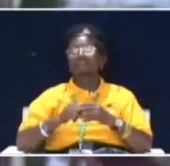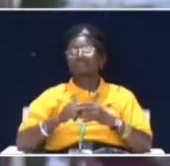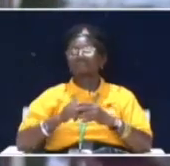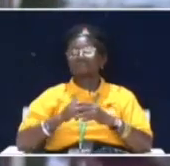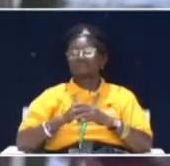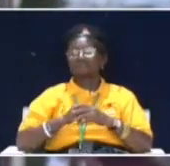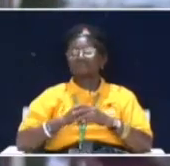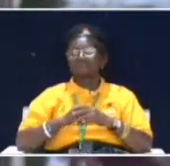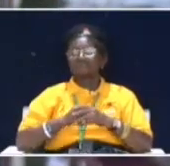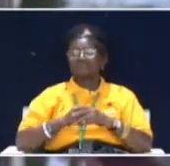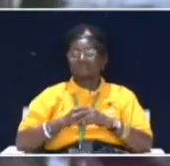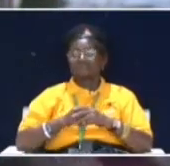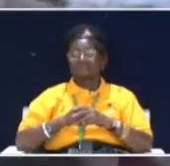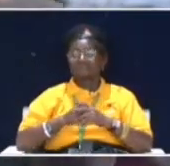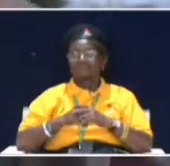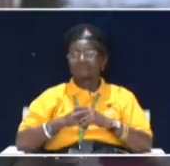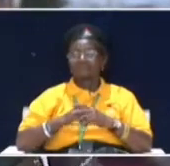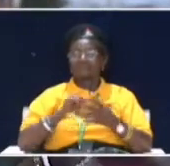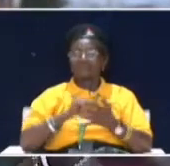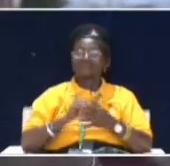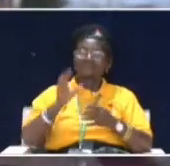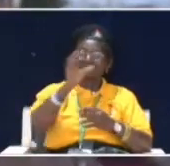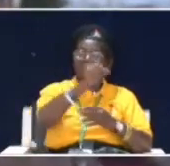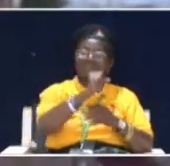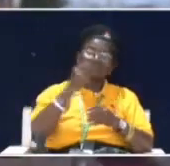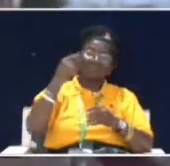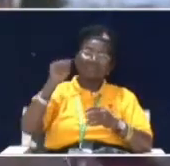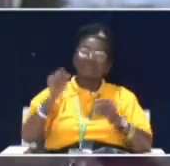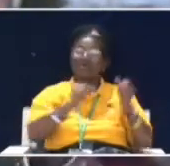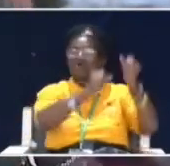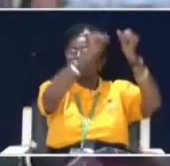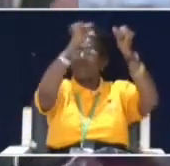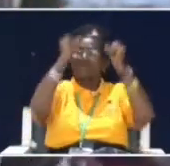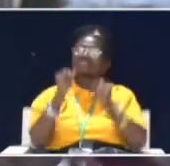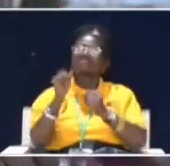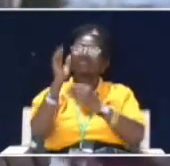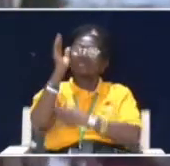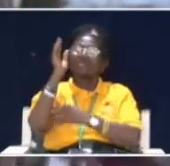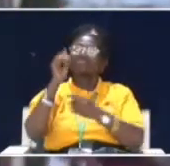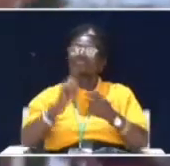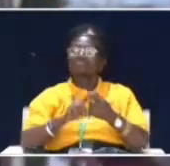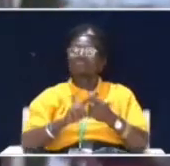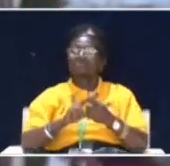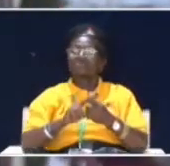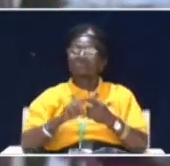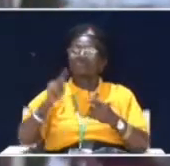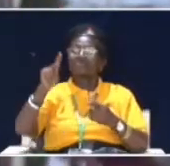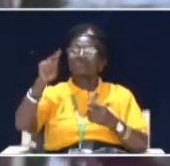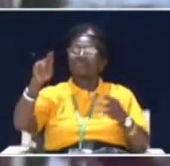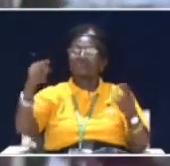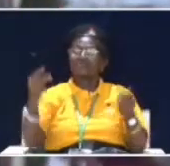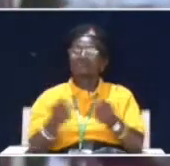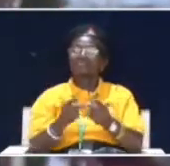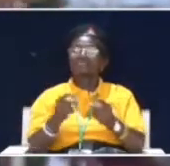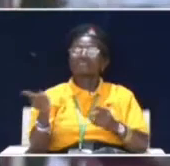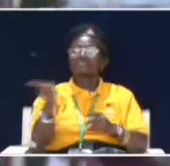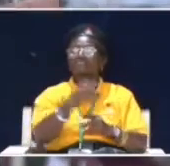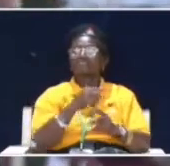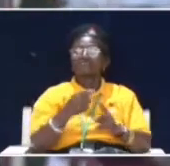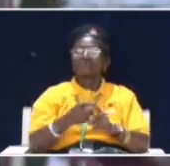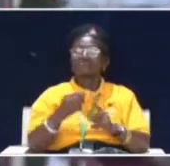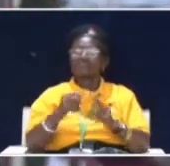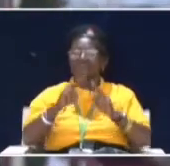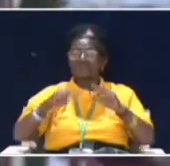o lati se. It takes the Almighty God to reposition you from the valley